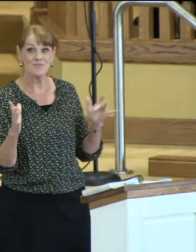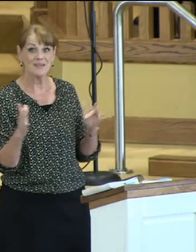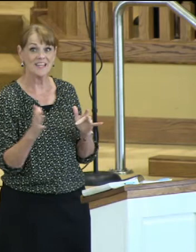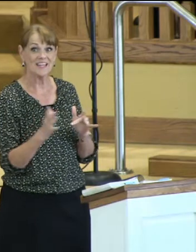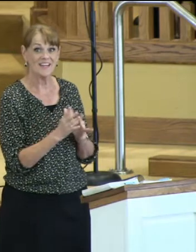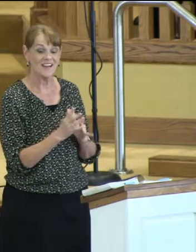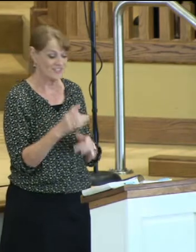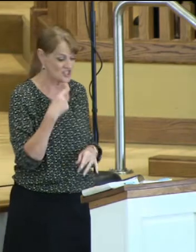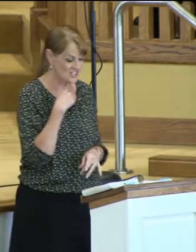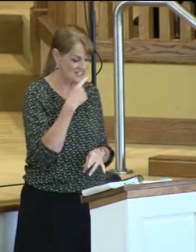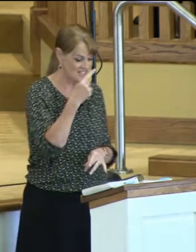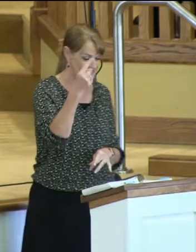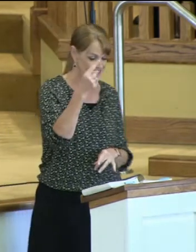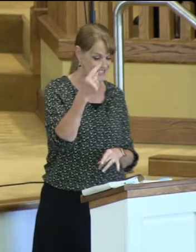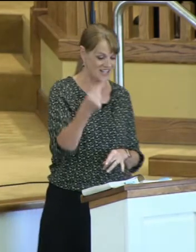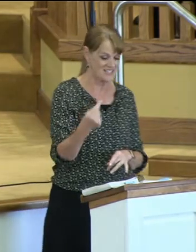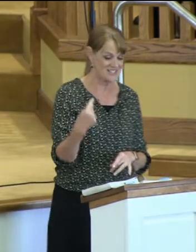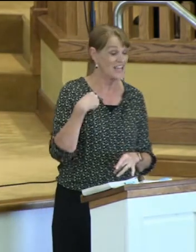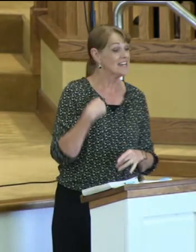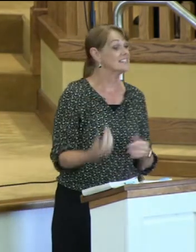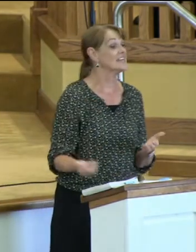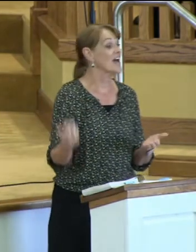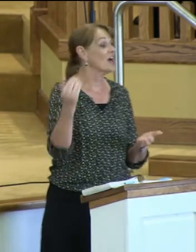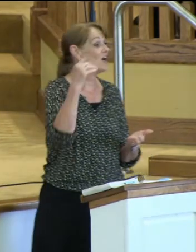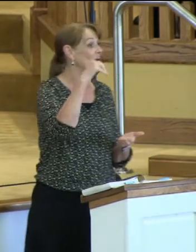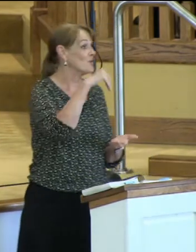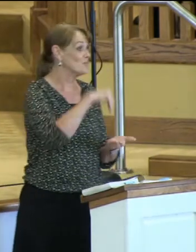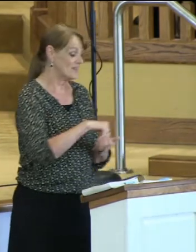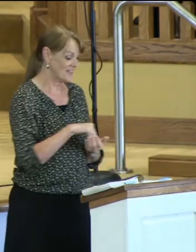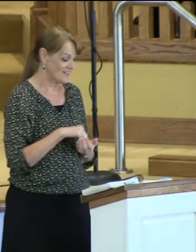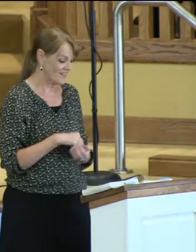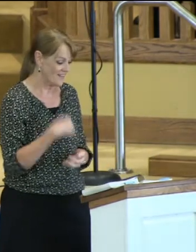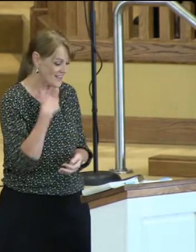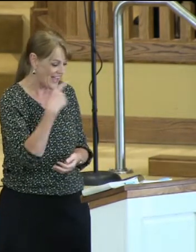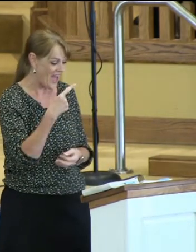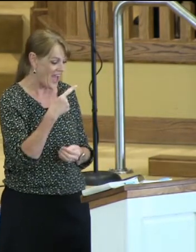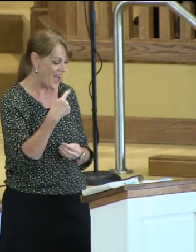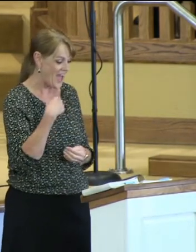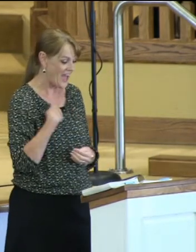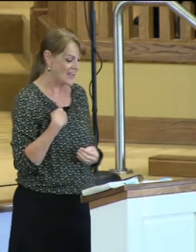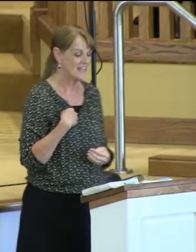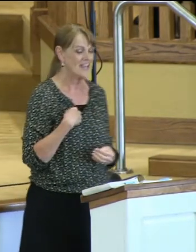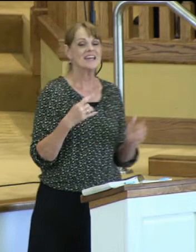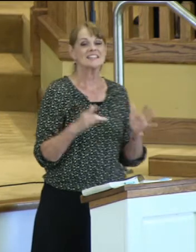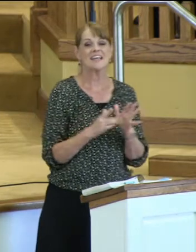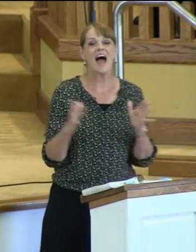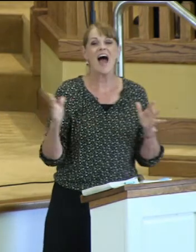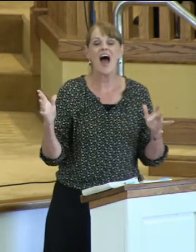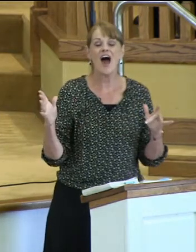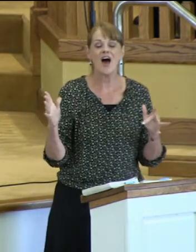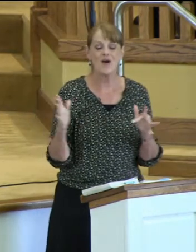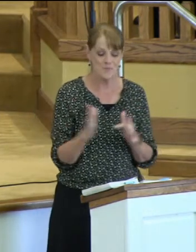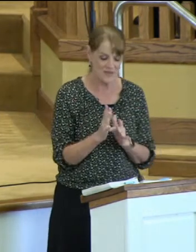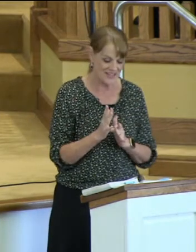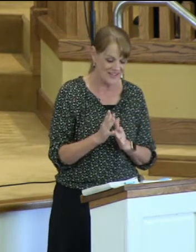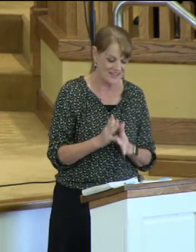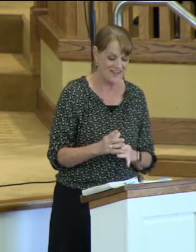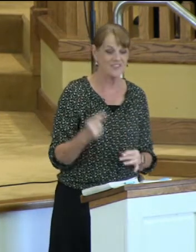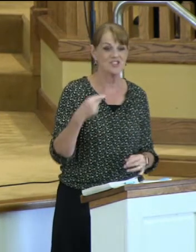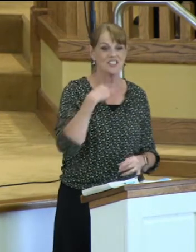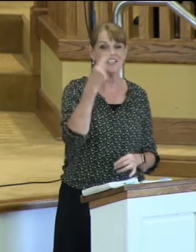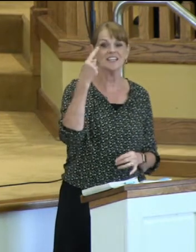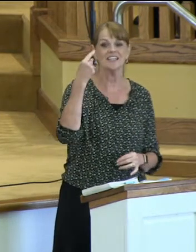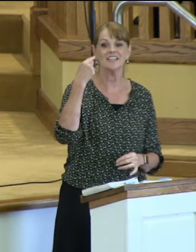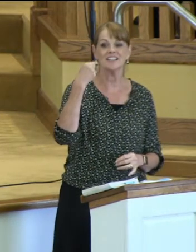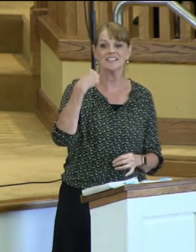Tell me of Jesus. Tell me again. Tell me